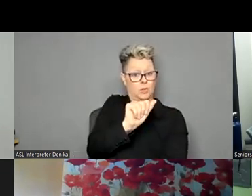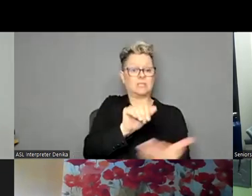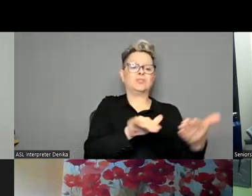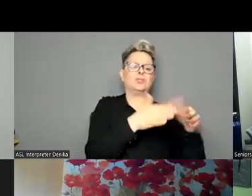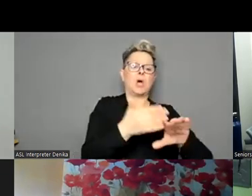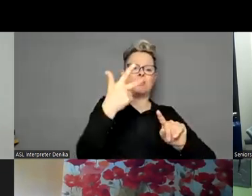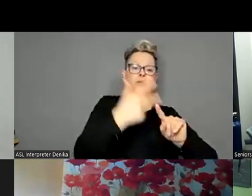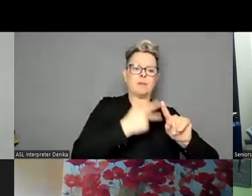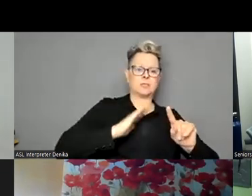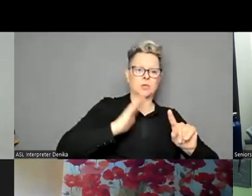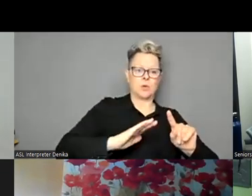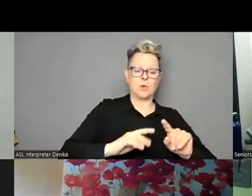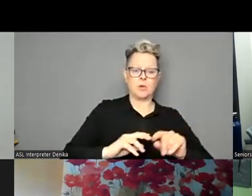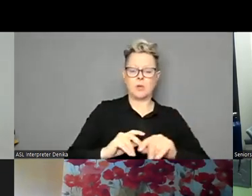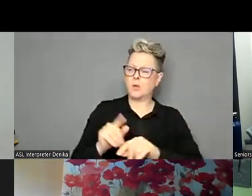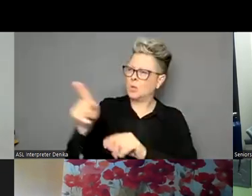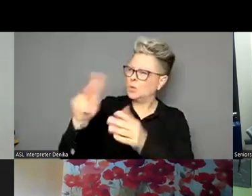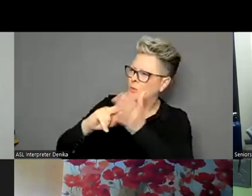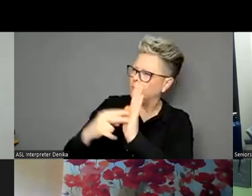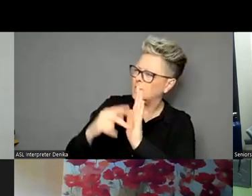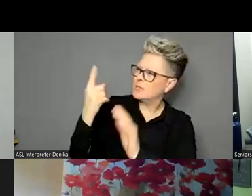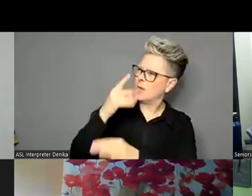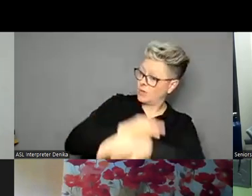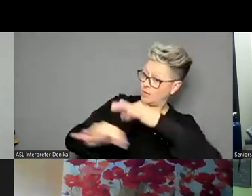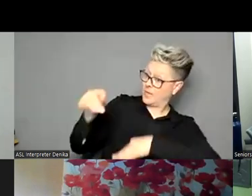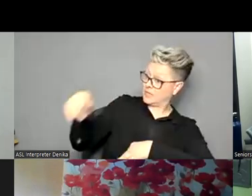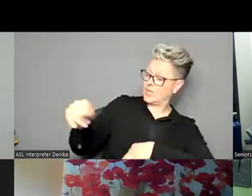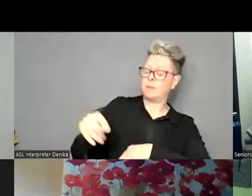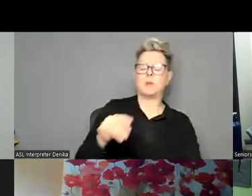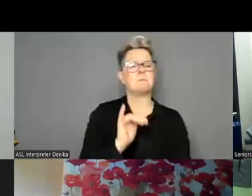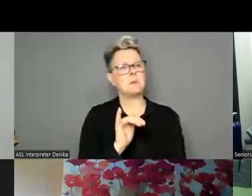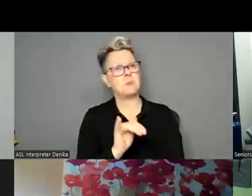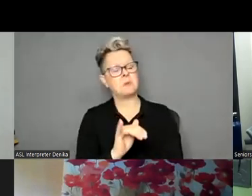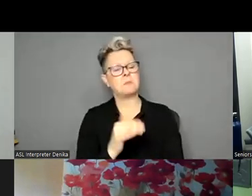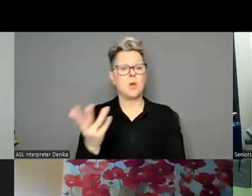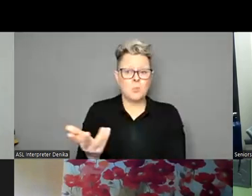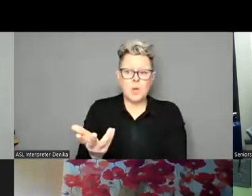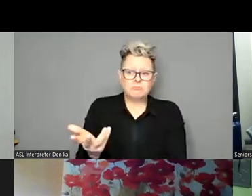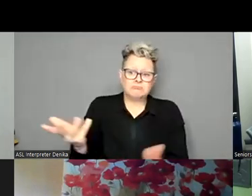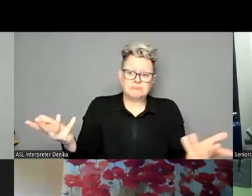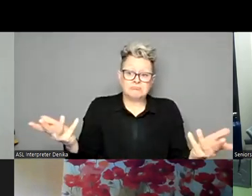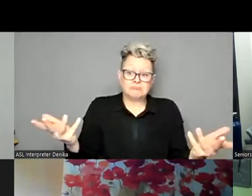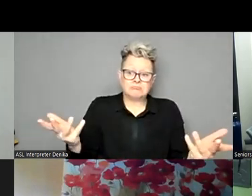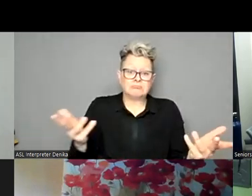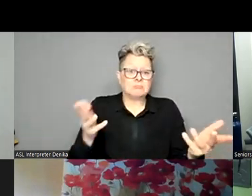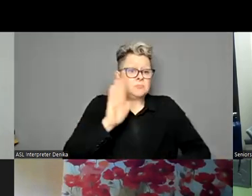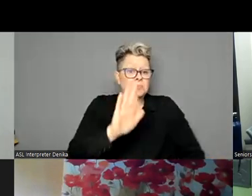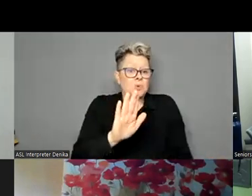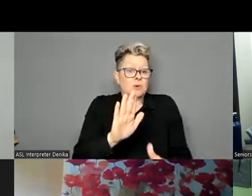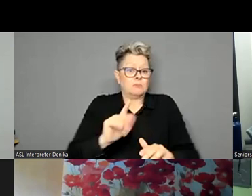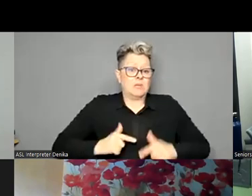So to find someone to act as the attorney, it really comes down to what your social network is like.